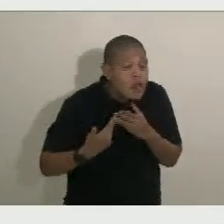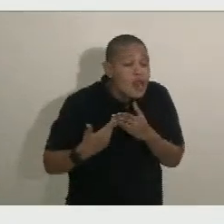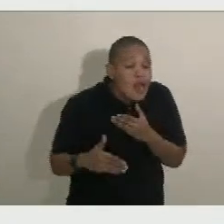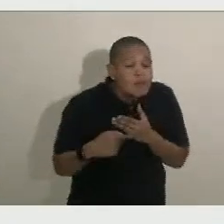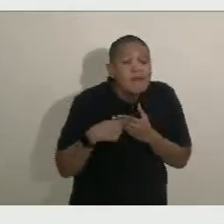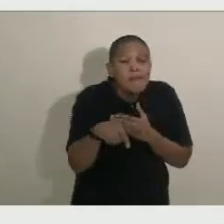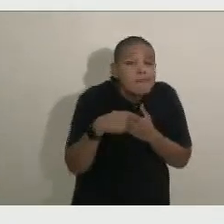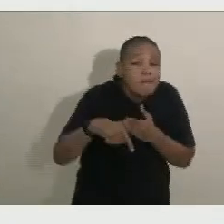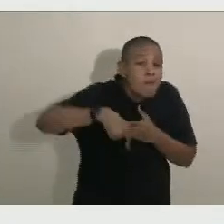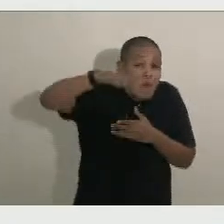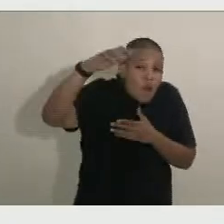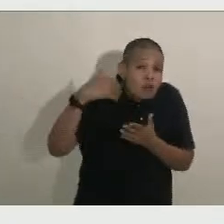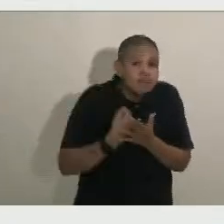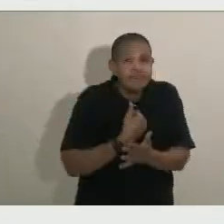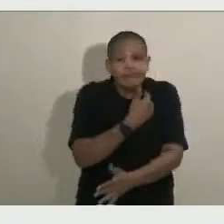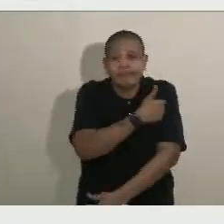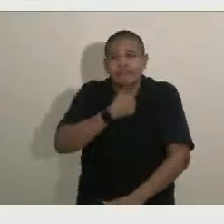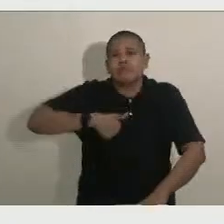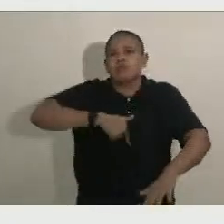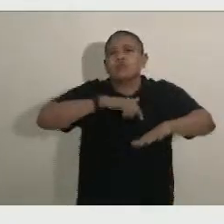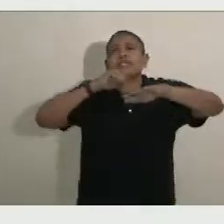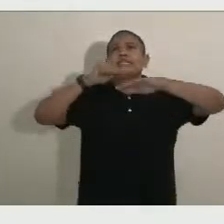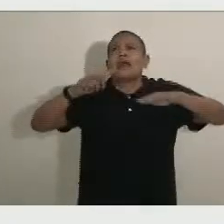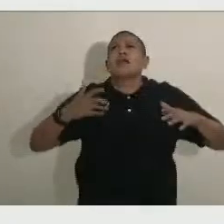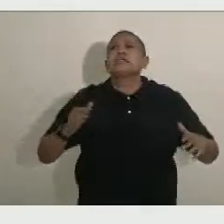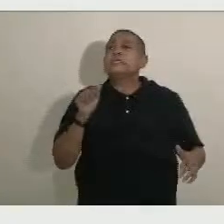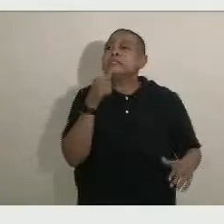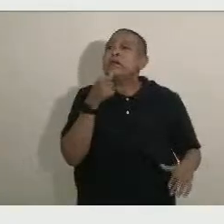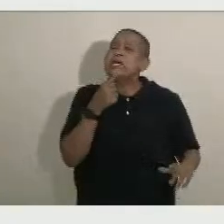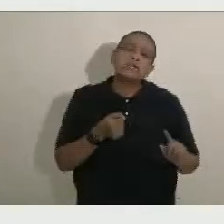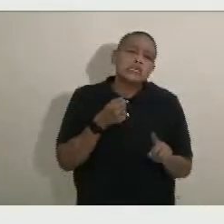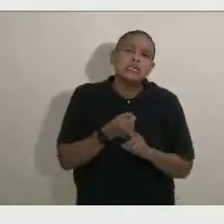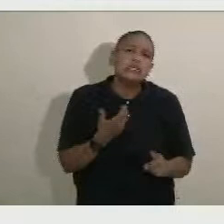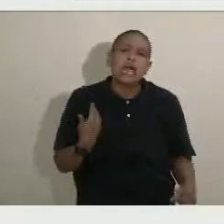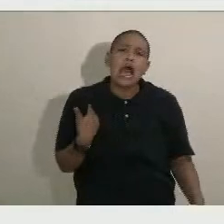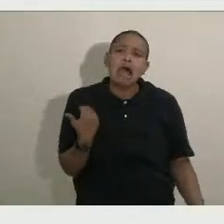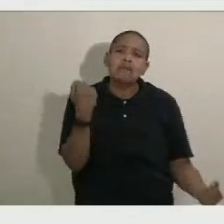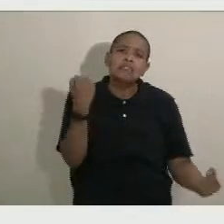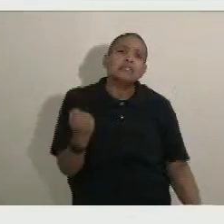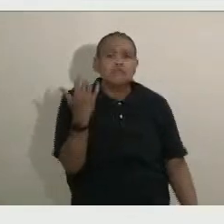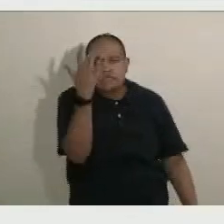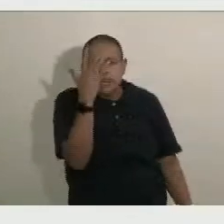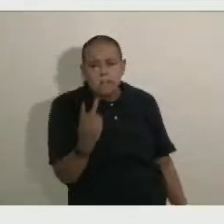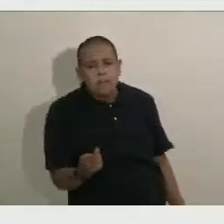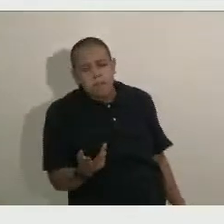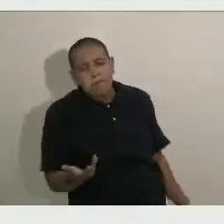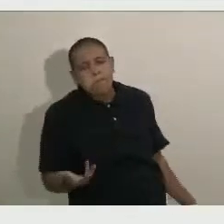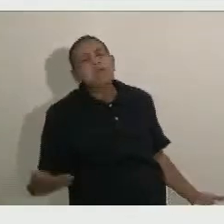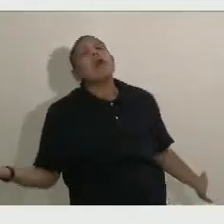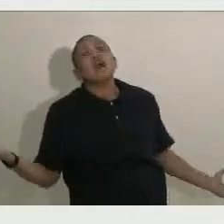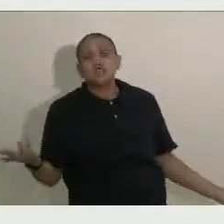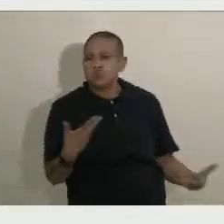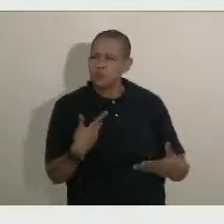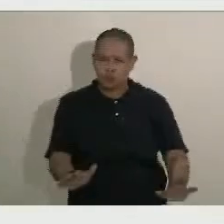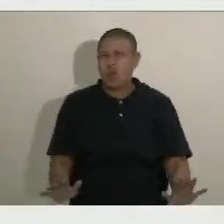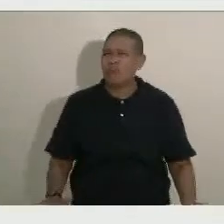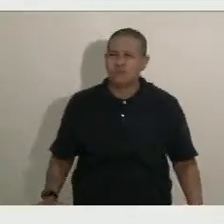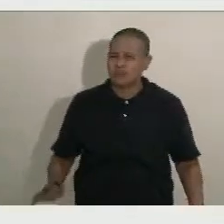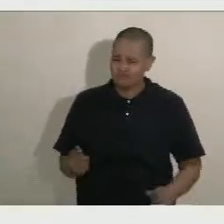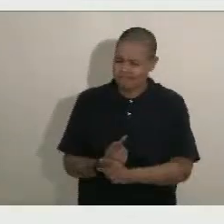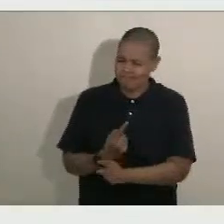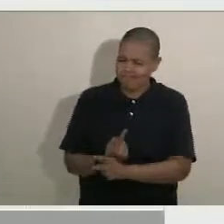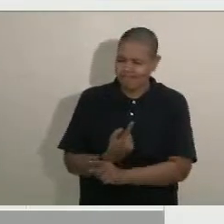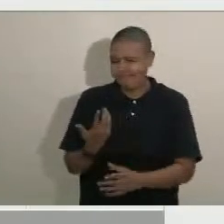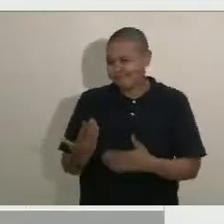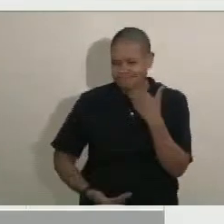get vaccinated so that we do not suffer the effects of having severe hospitalizations as a result of the increase in numbers.